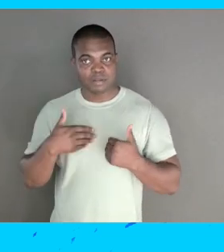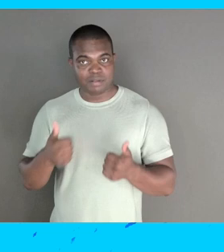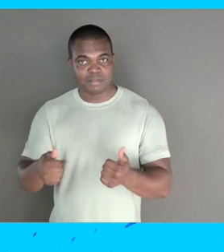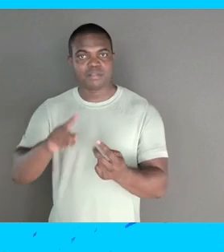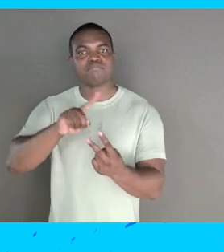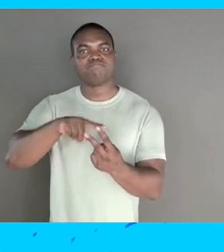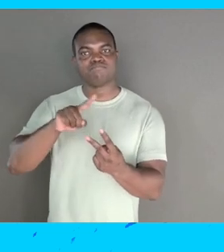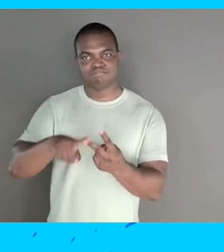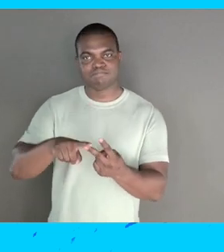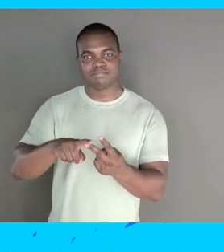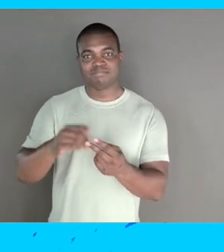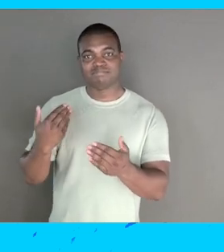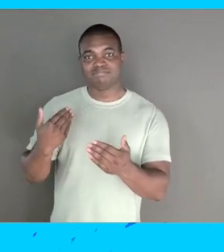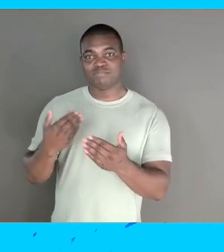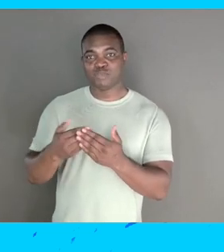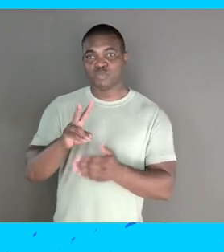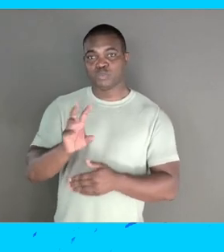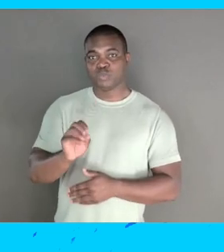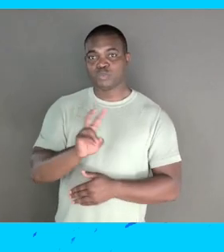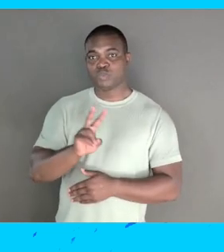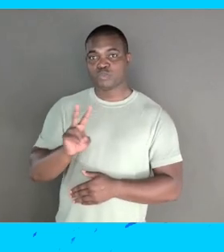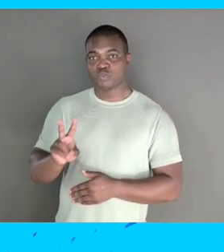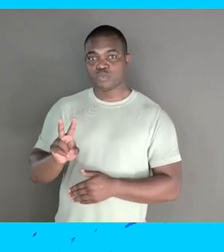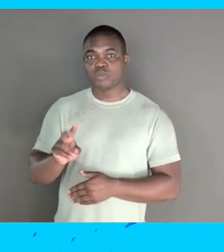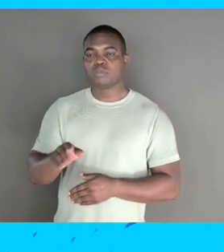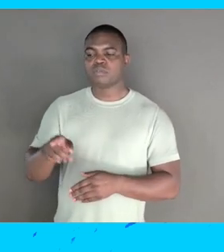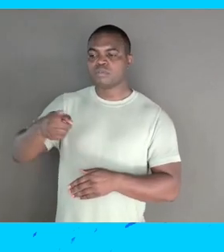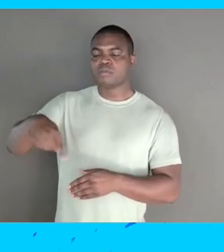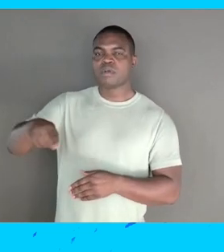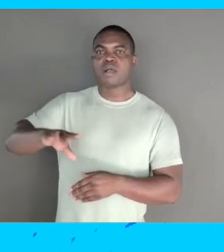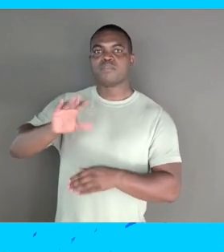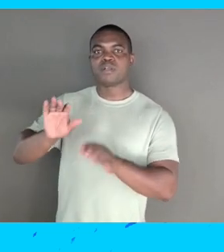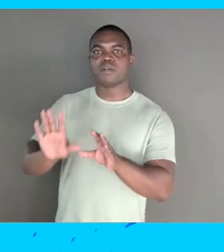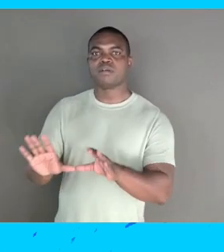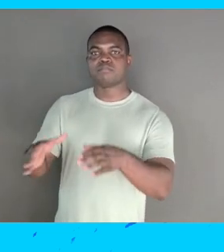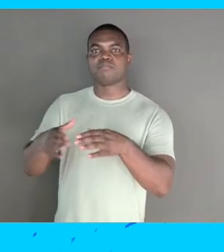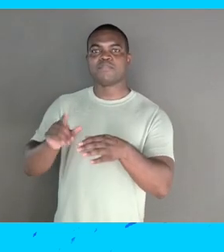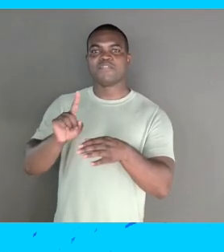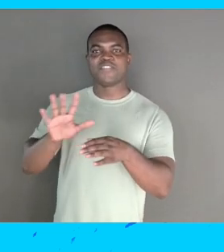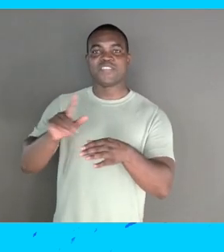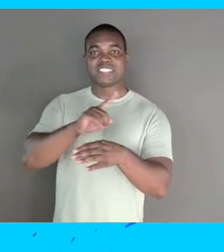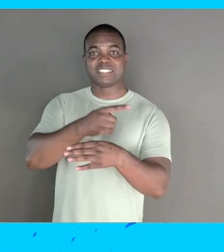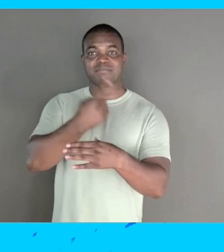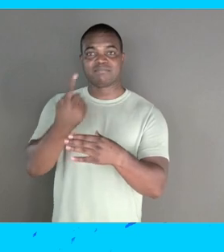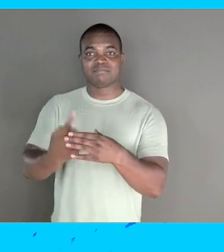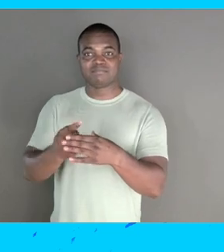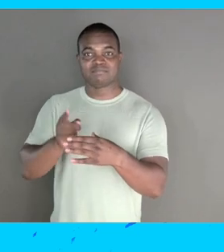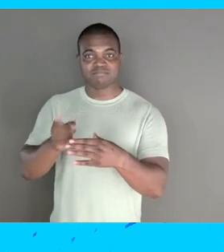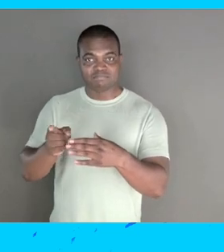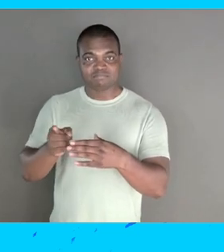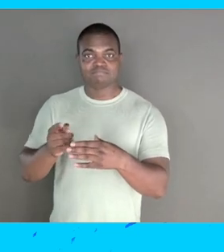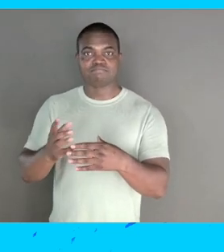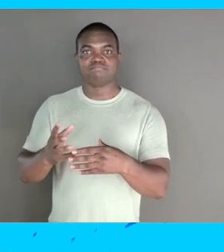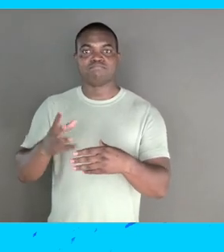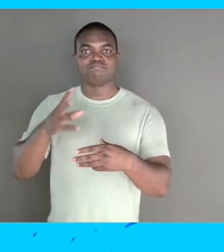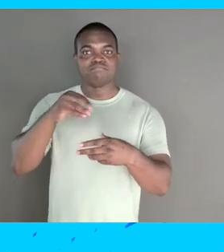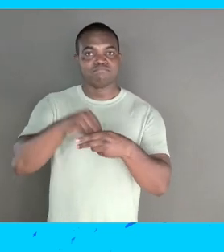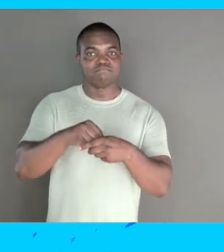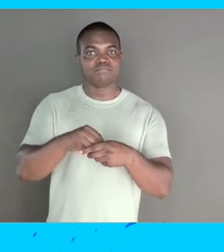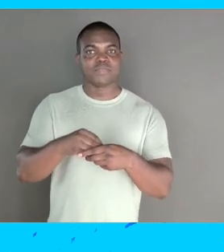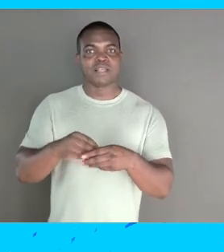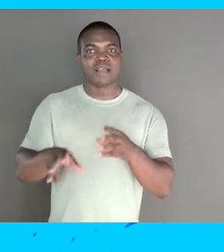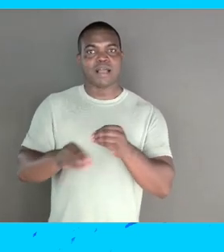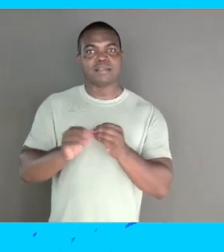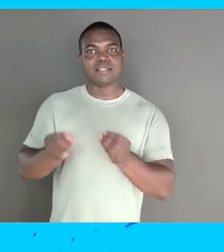young and alive fellows, where he received sexual health leadership training in three tracks of service, of service delivery, advocacy,